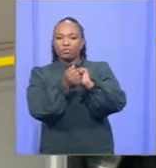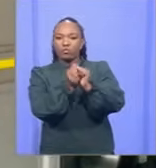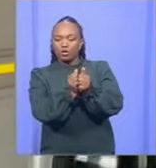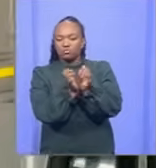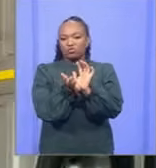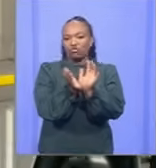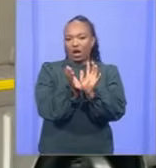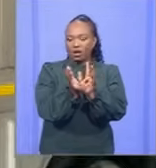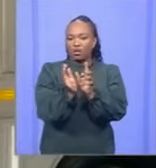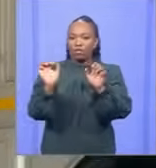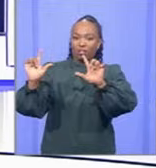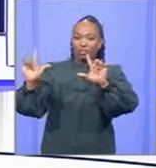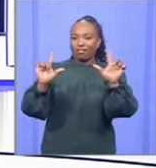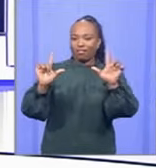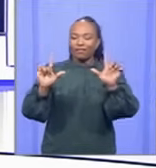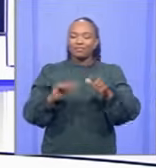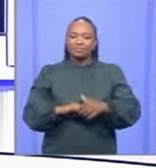maoto.